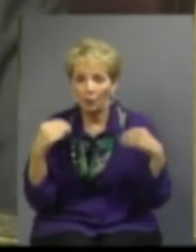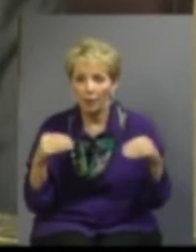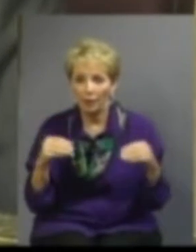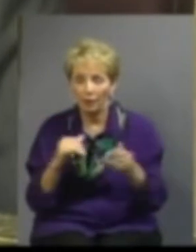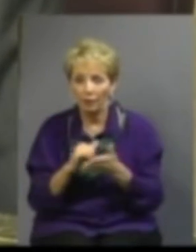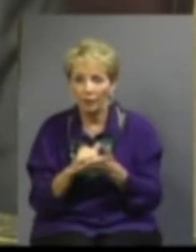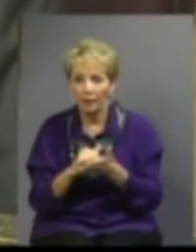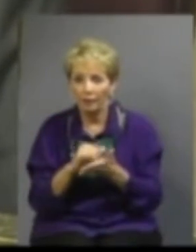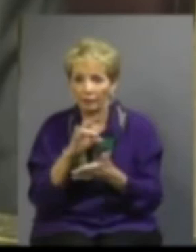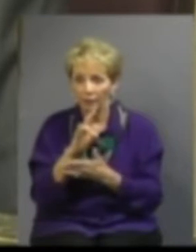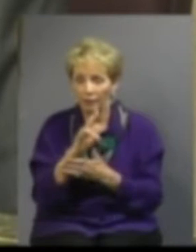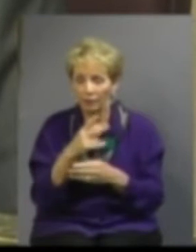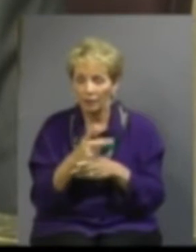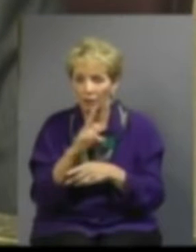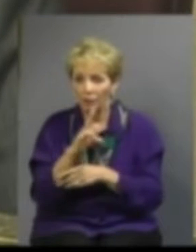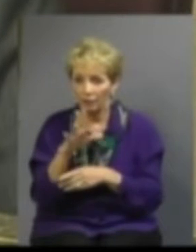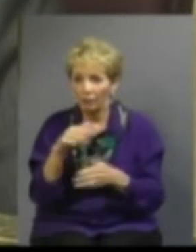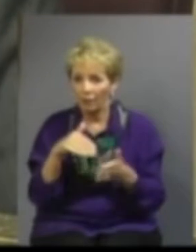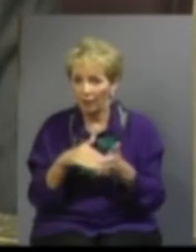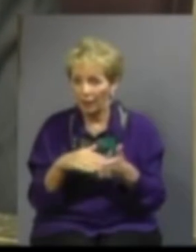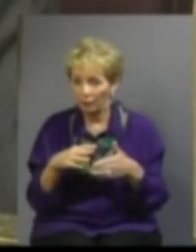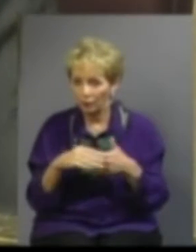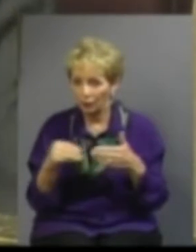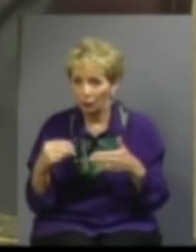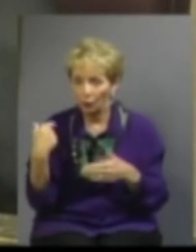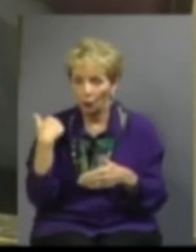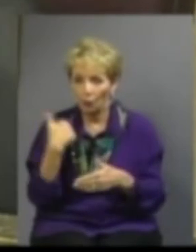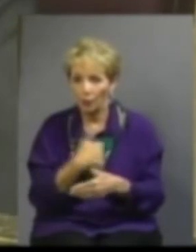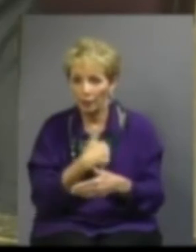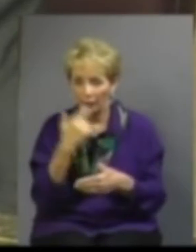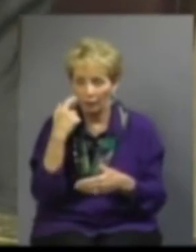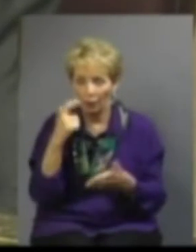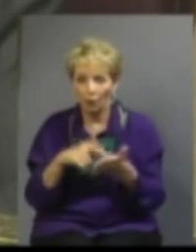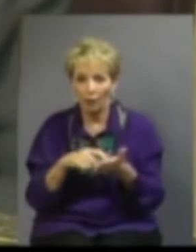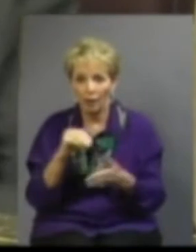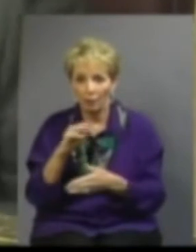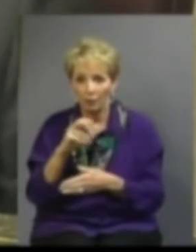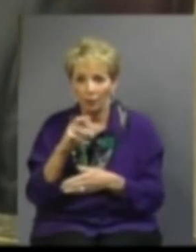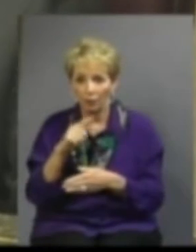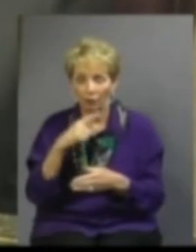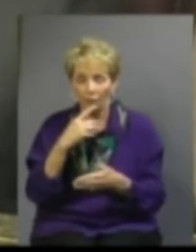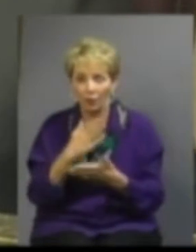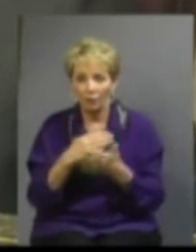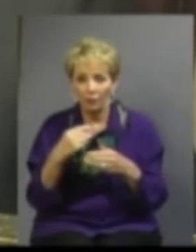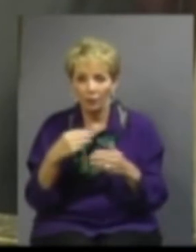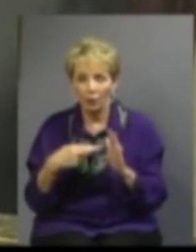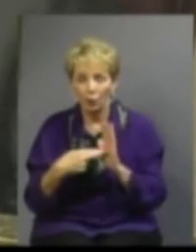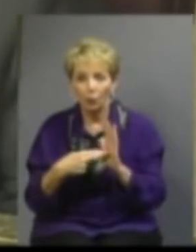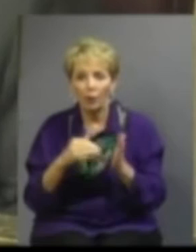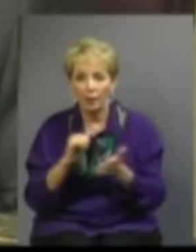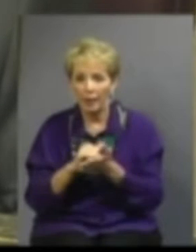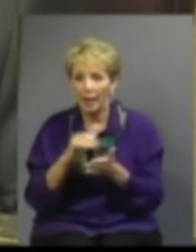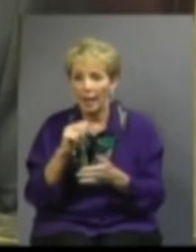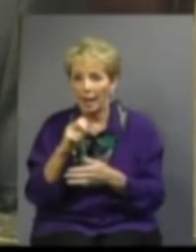the amount of $75,000. And I would note that Mr. Norville is here tonight on behalf of Avery Avenue